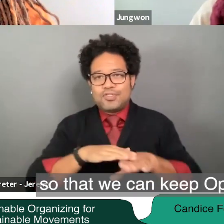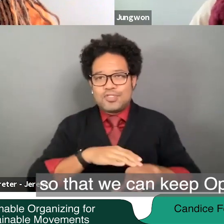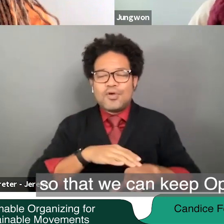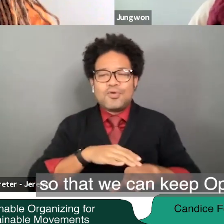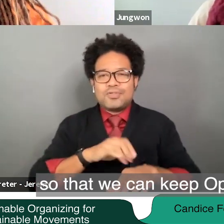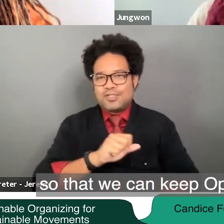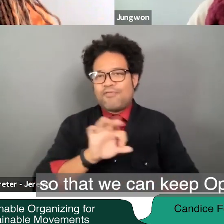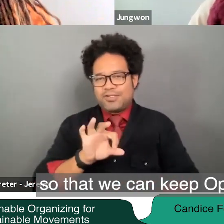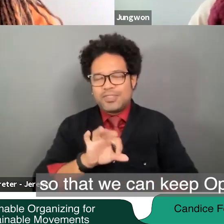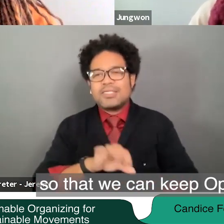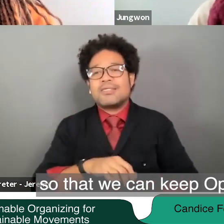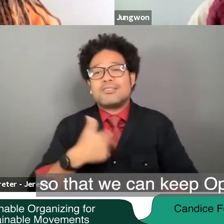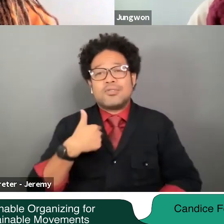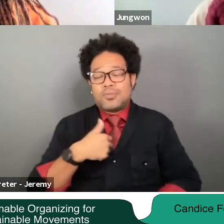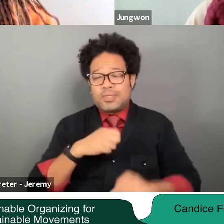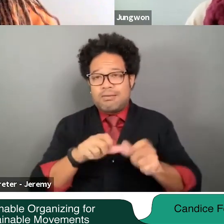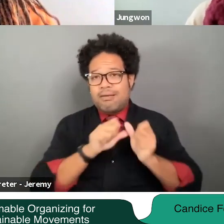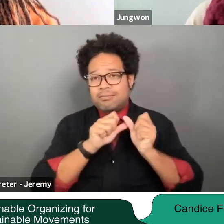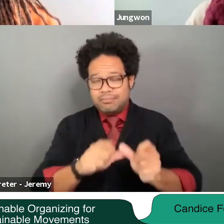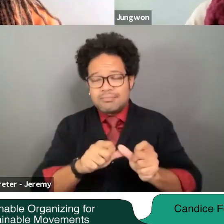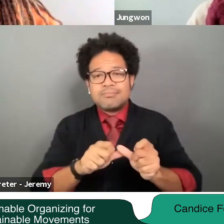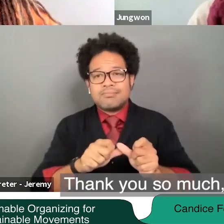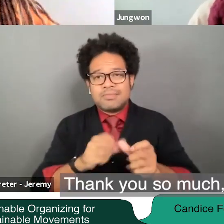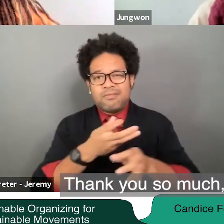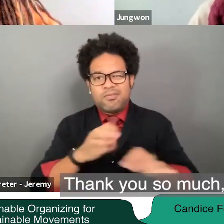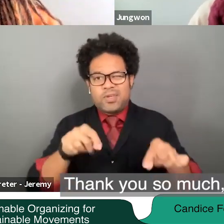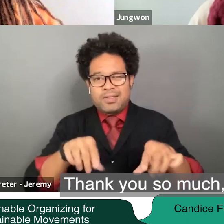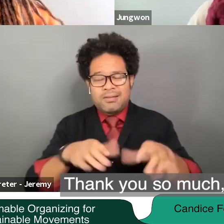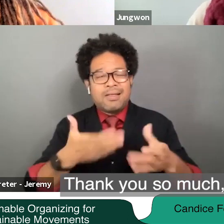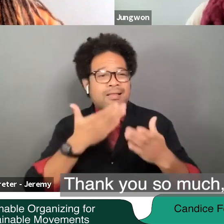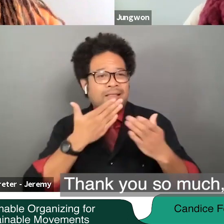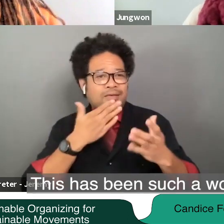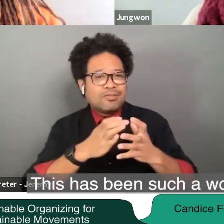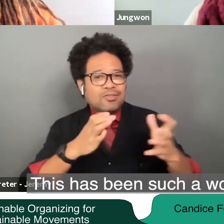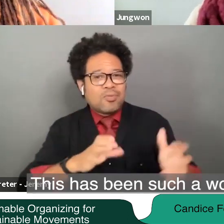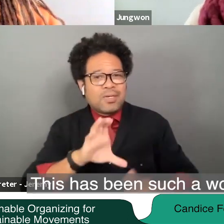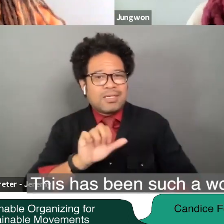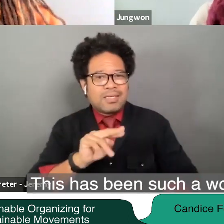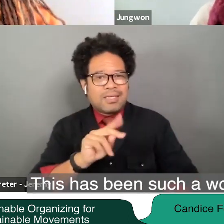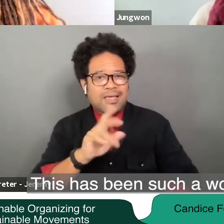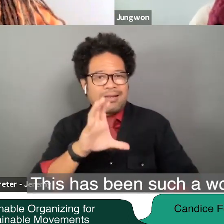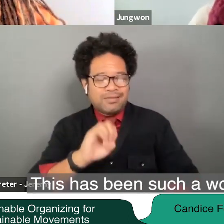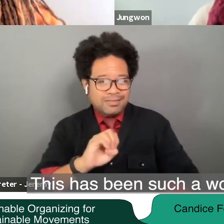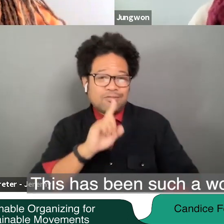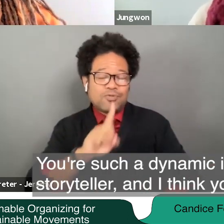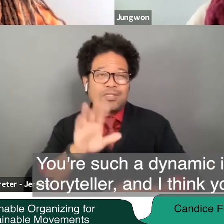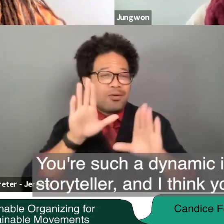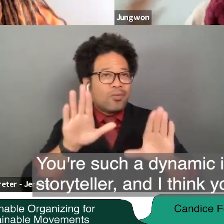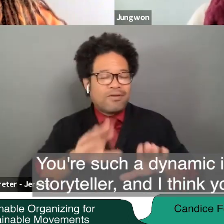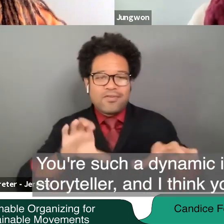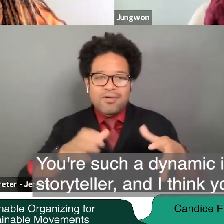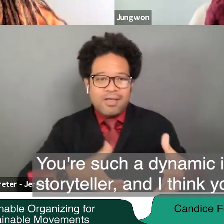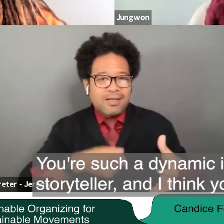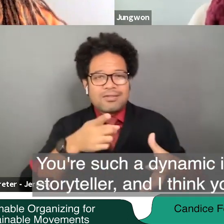can keep Open EDU free. Thank you so much, Candace. This has been such a wonderful class. You're